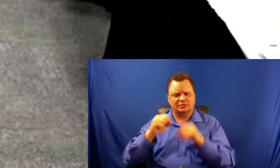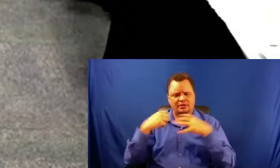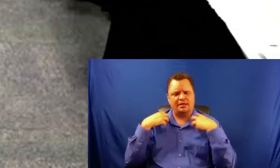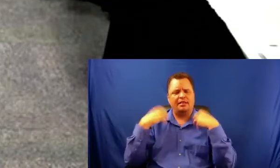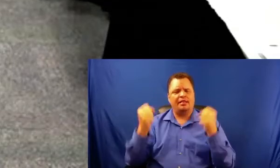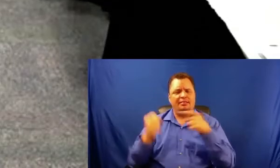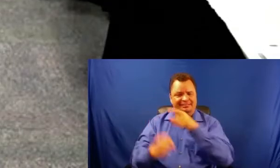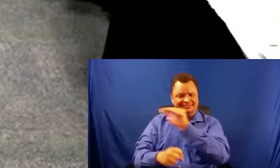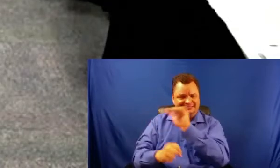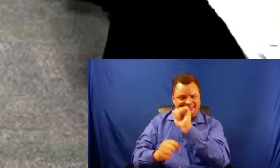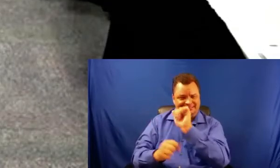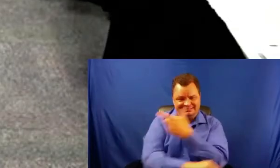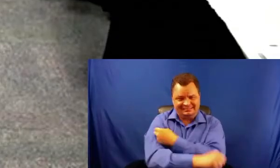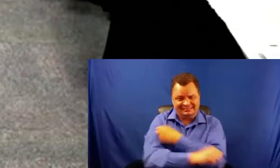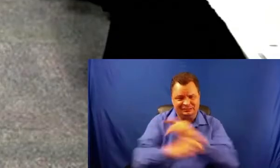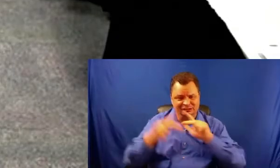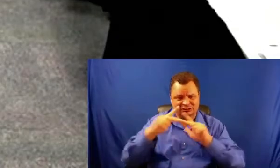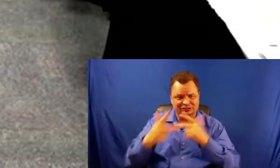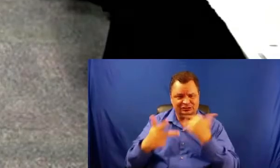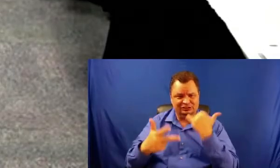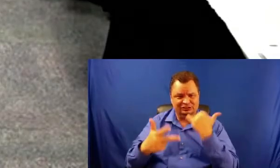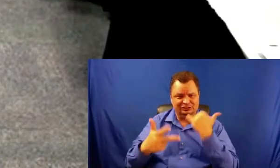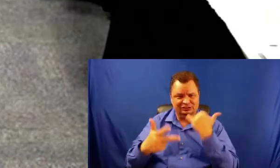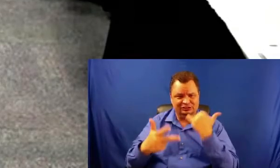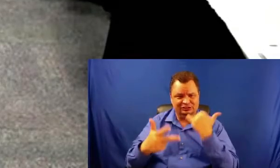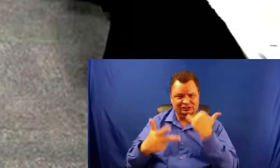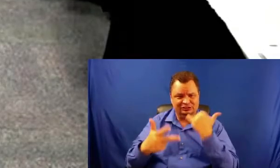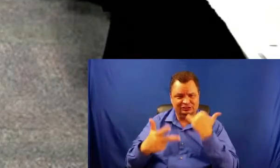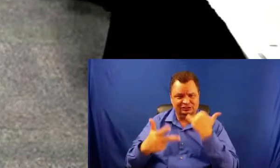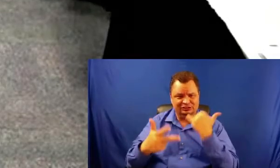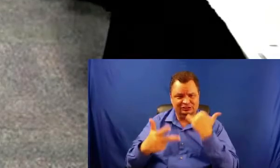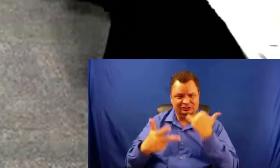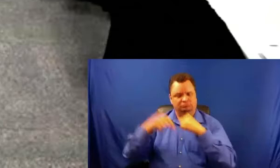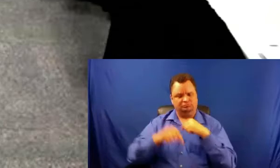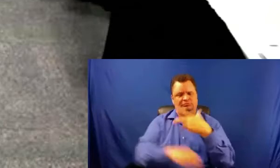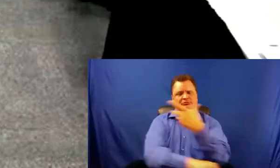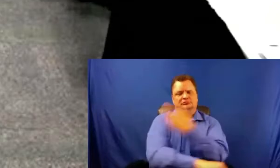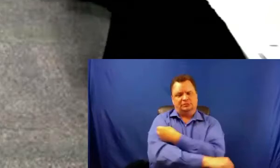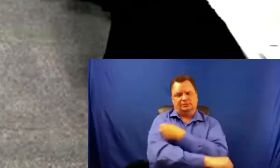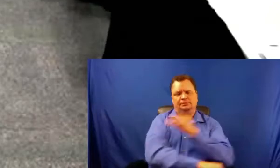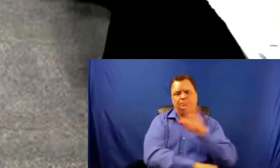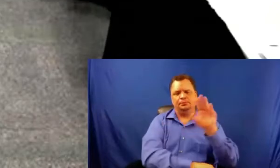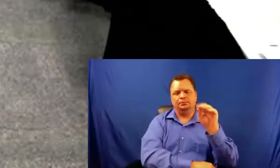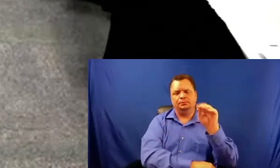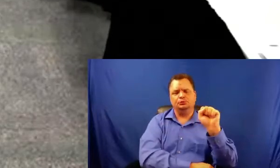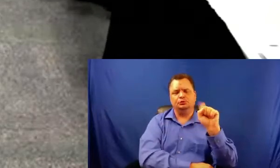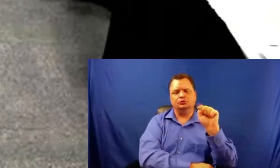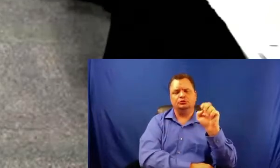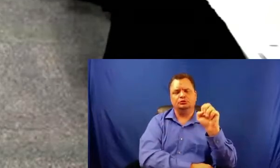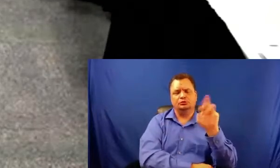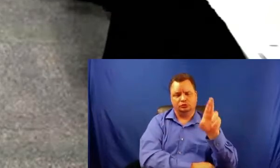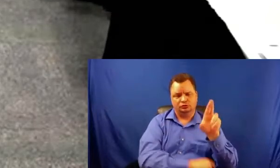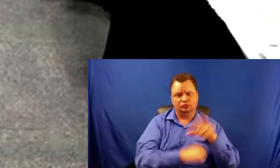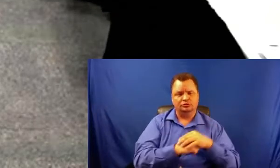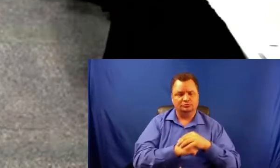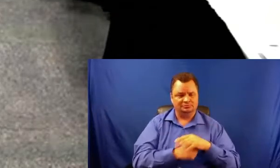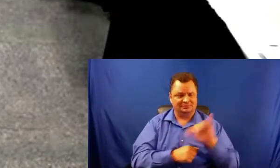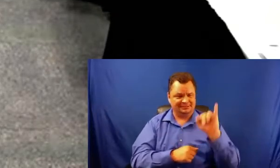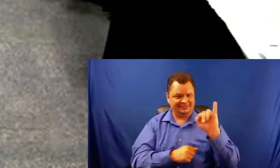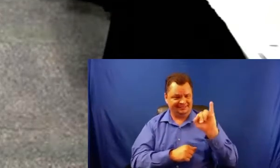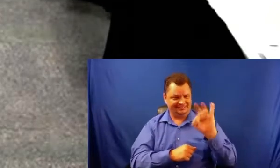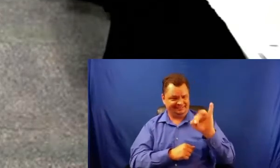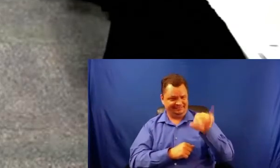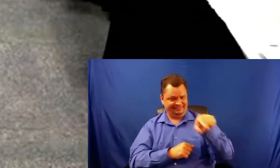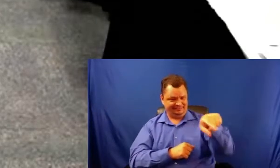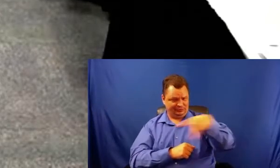to expect you to go get the booster? I mean, if you were in a research study? Well, I don't know exactly how to put